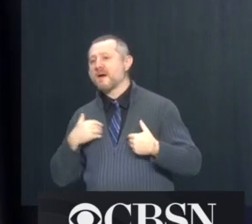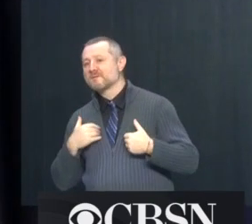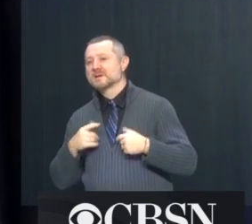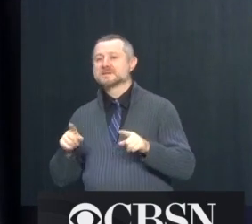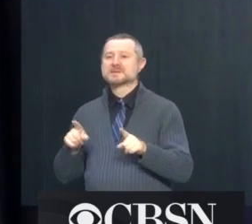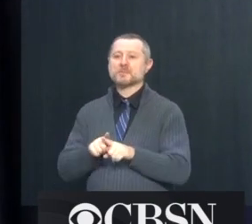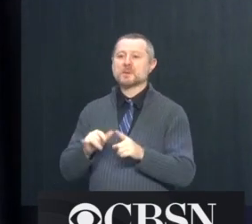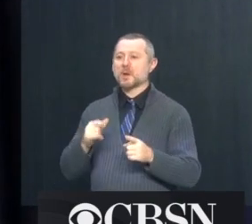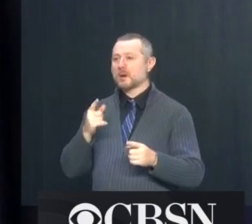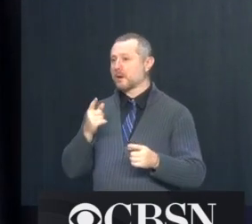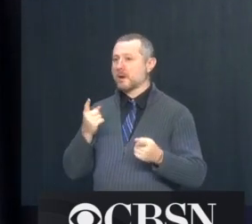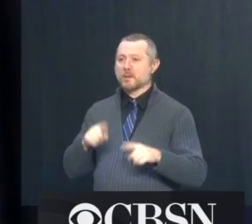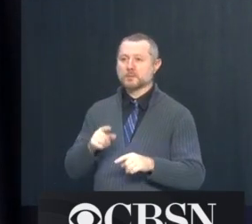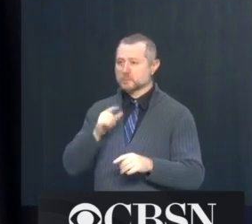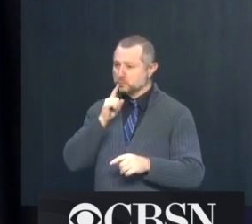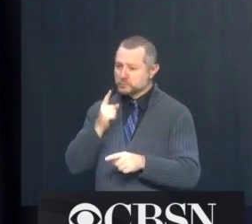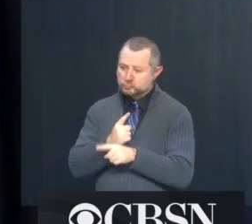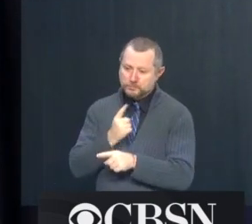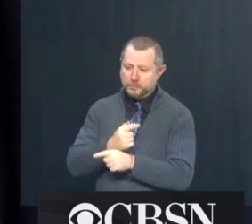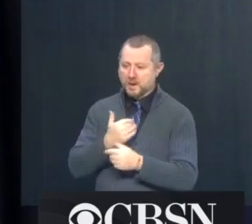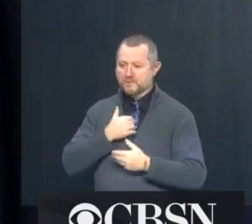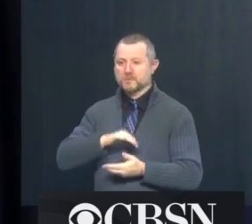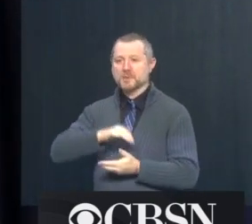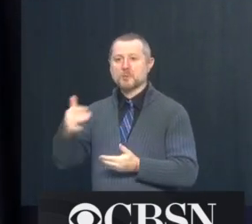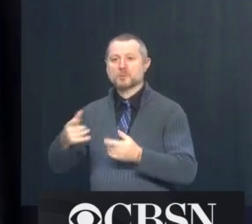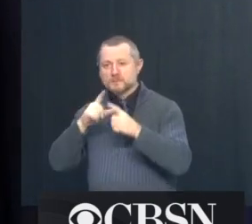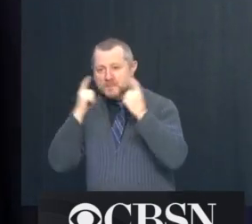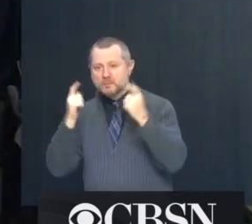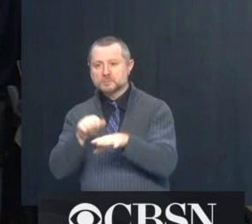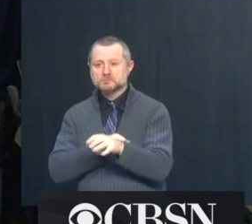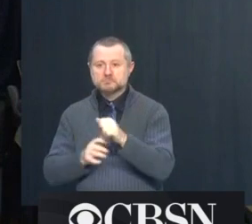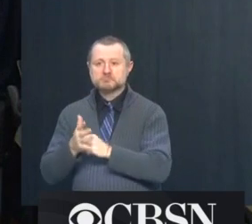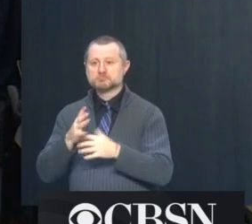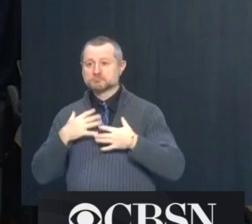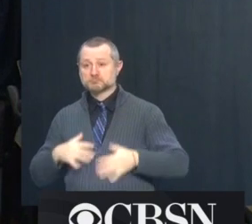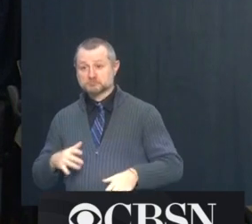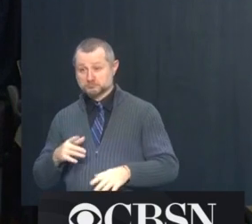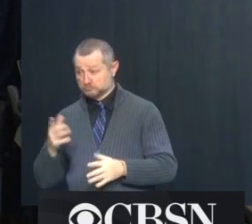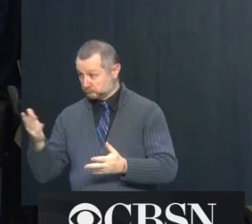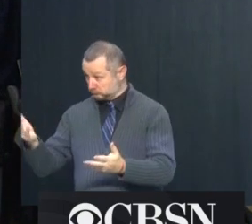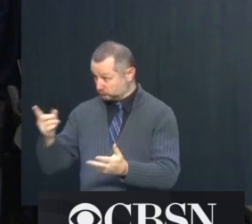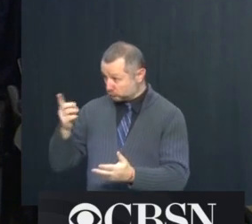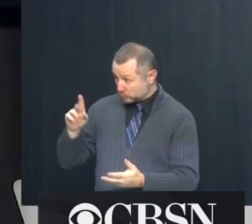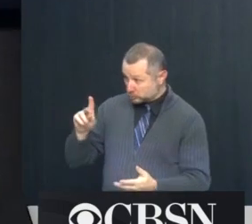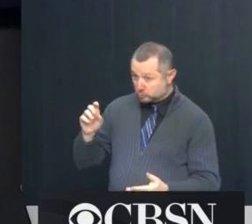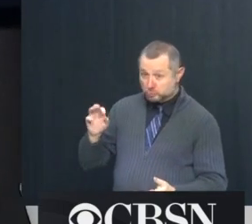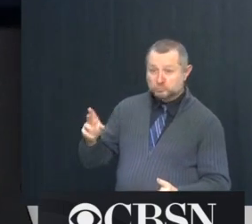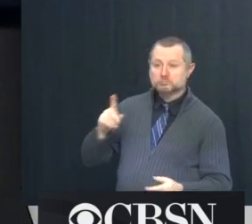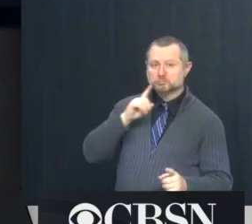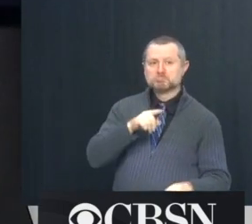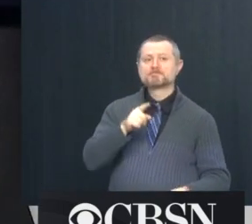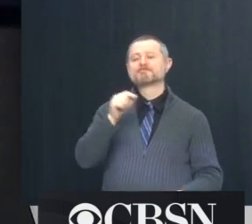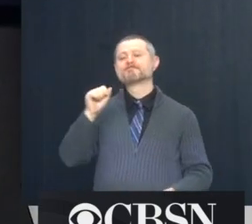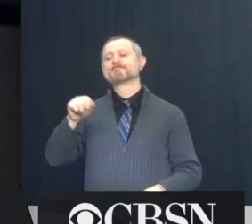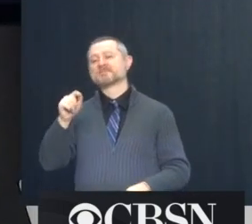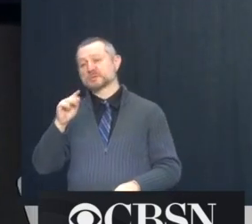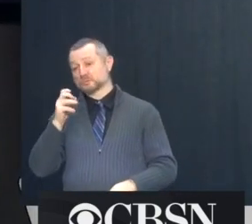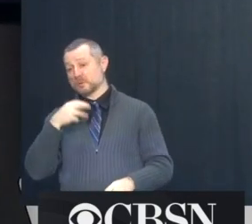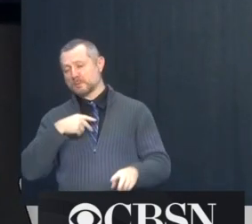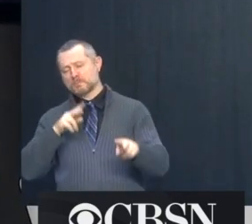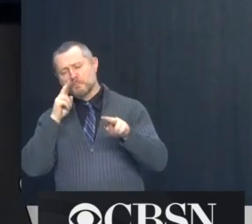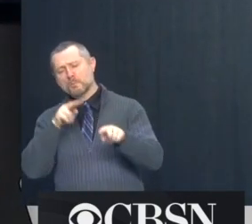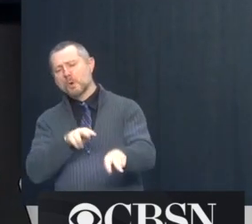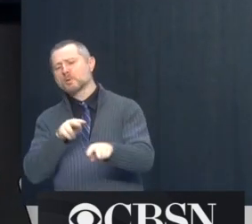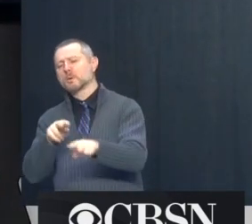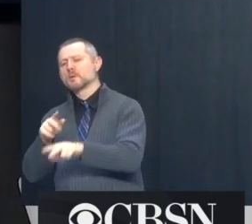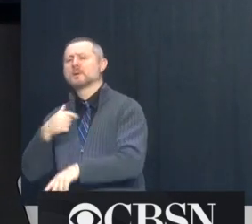do versus all the other ones? You want to answer that, Dr. Zucker? Sure. We monitor this on a daily basis to make sure that they have enough PPE.